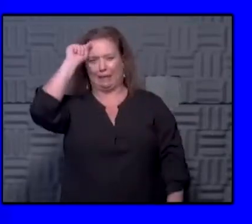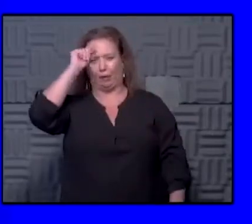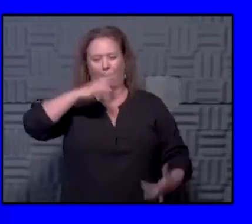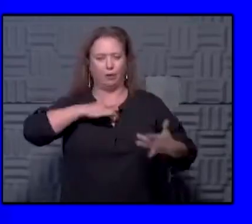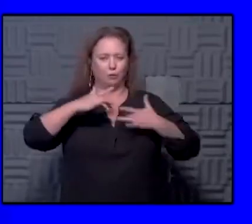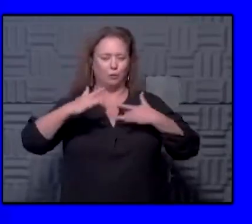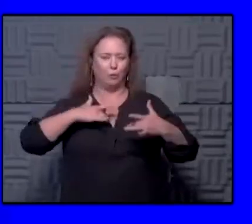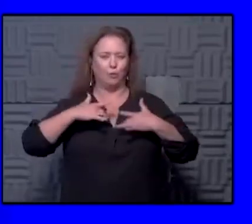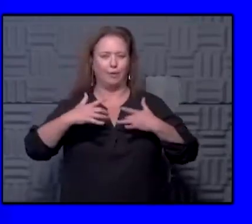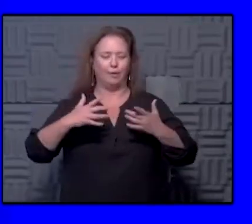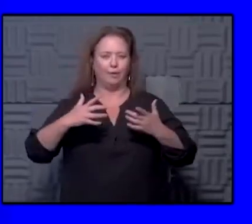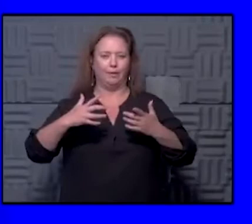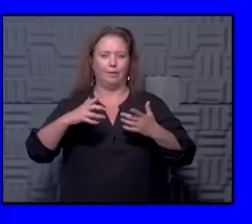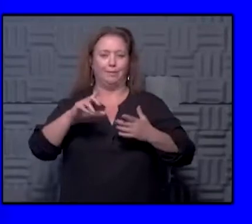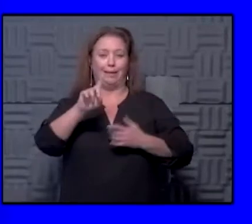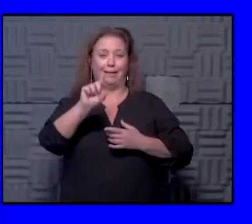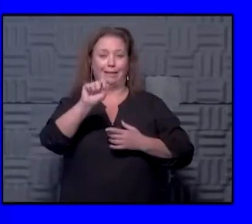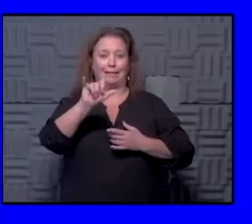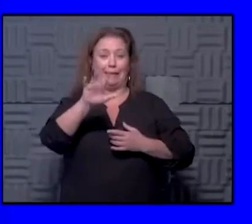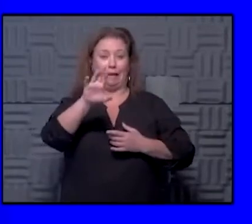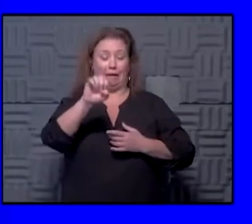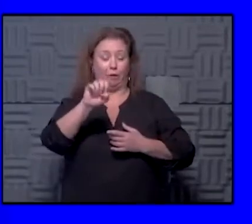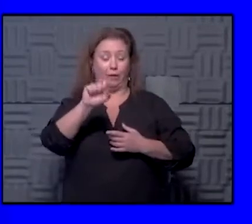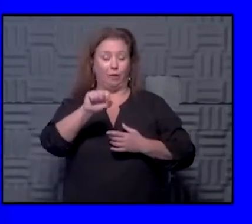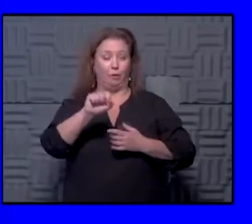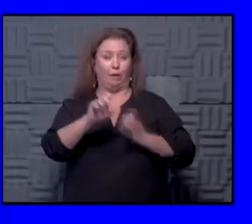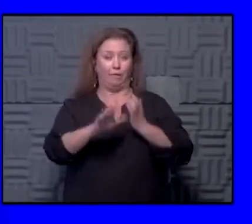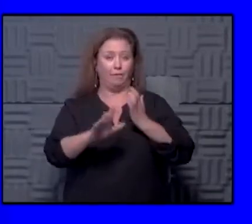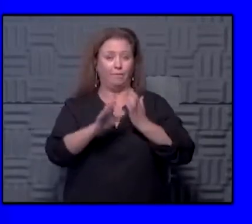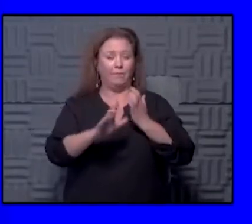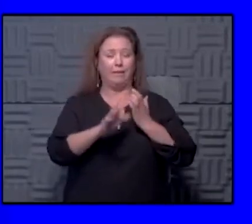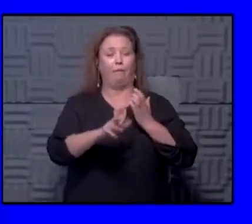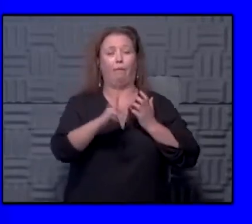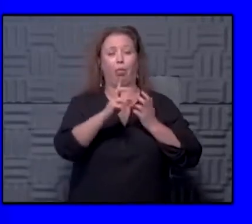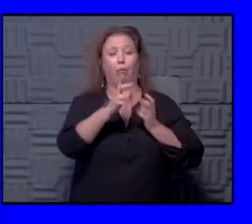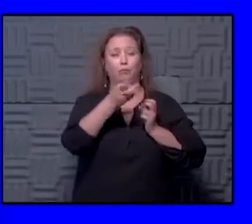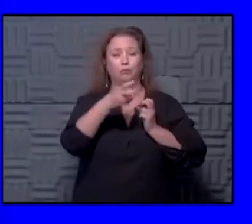concern, especially in things like daycares. Can you have fecal oral